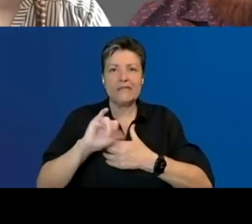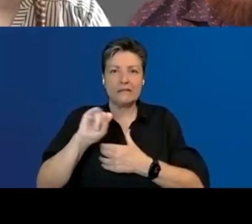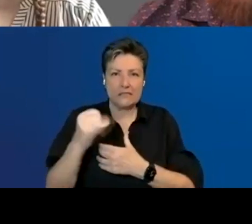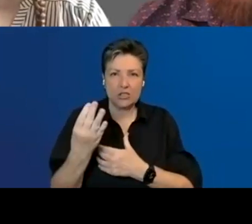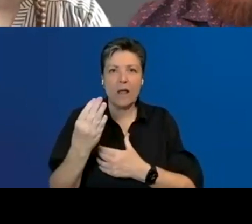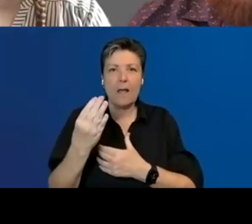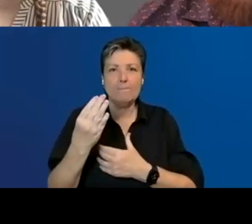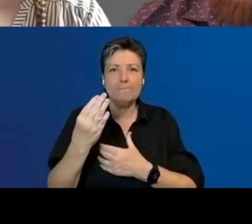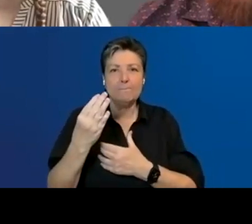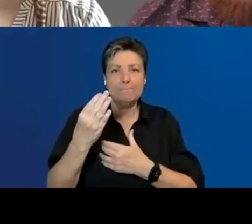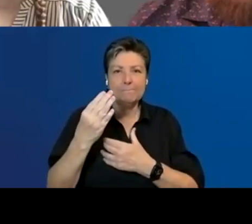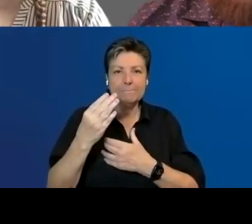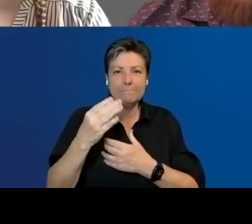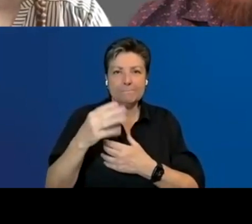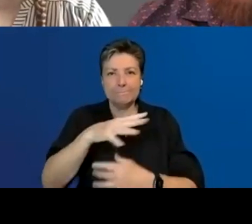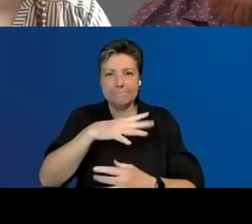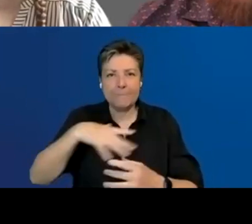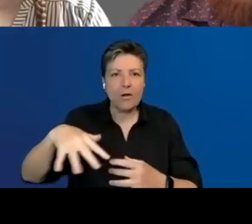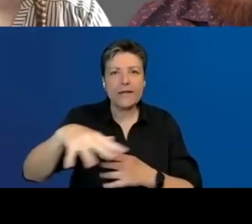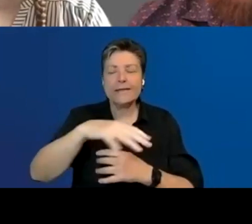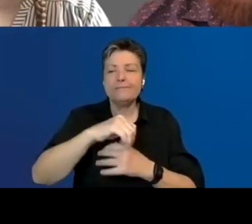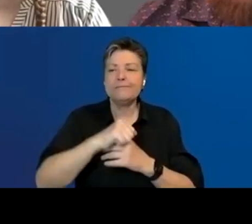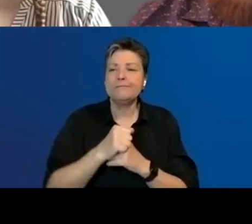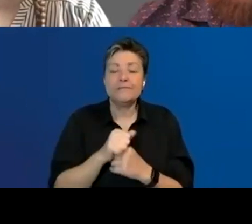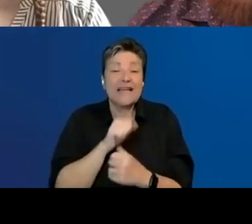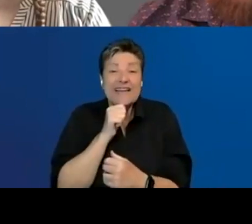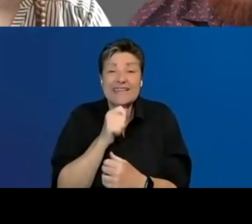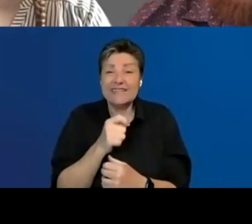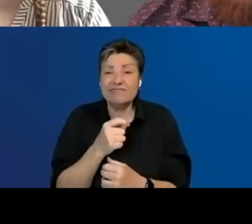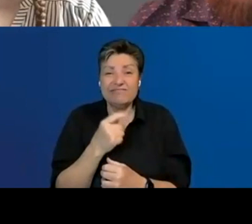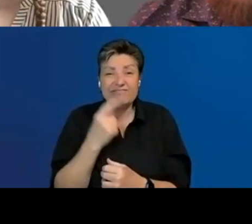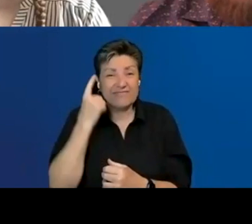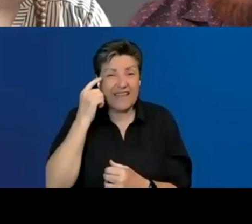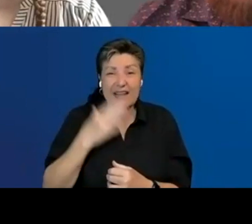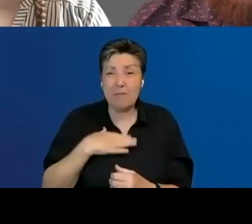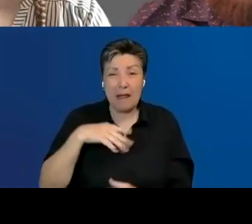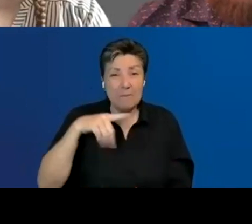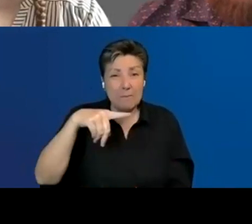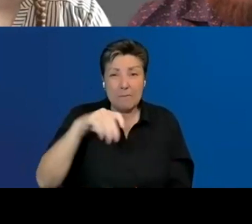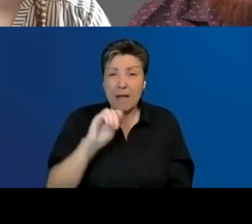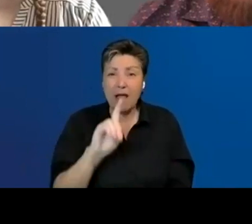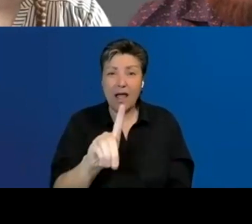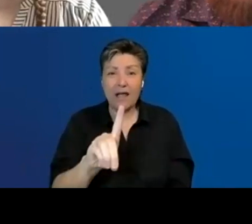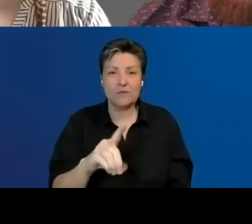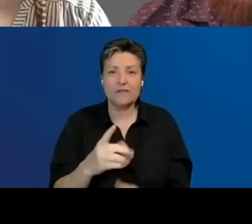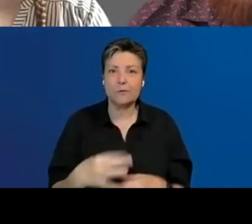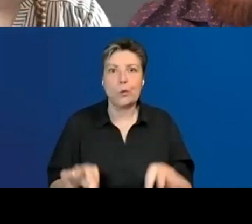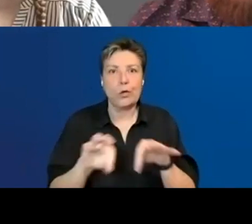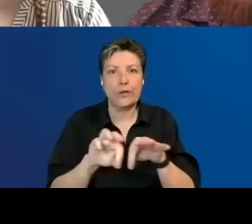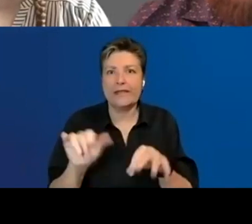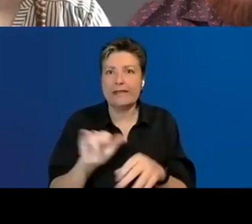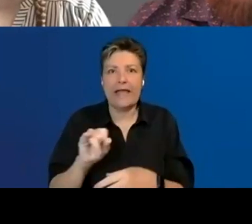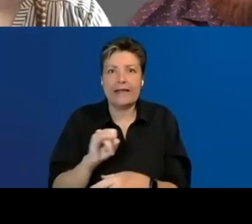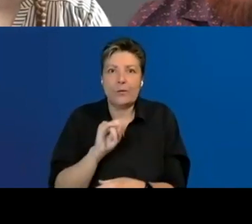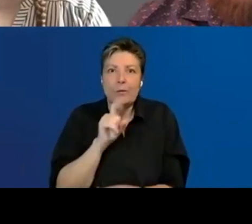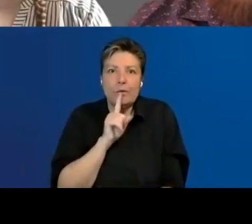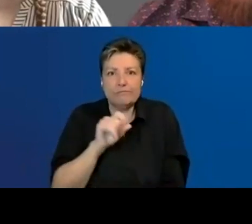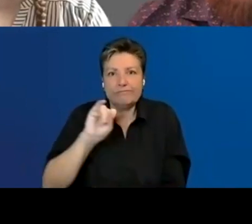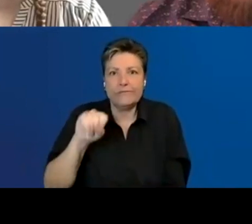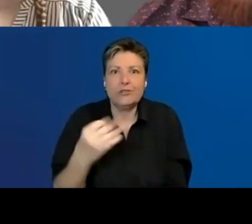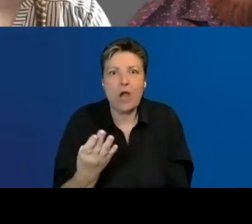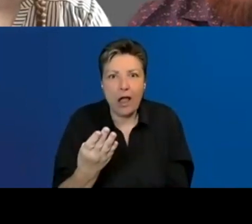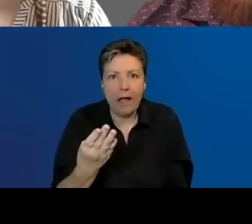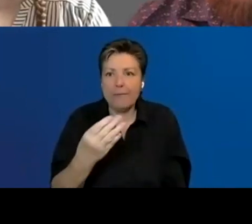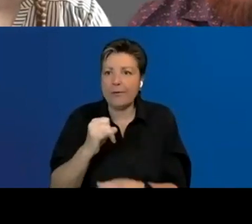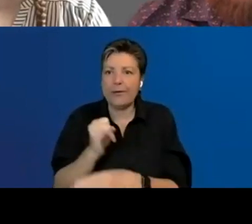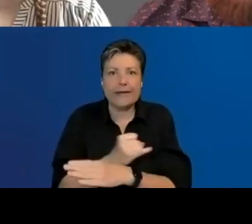stuff, I didn't necessarily consider my podcast to be like as worthy as like an internship or a job, or quote unquote like a people who would have that